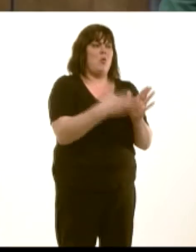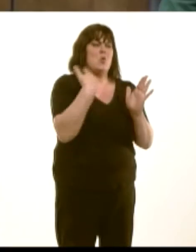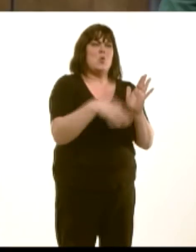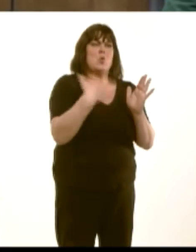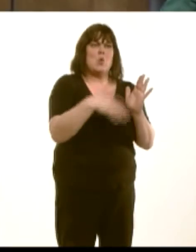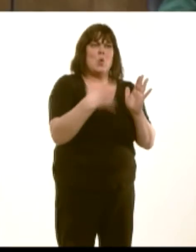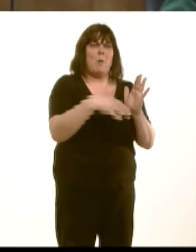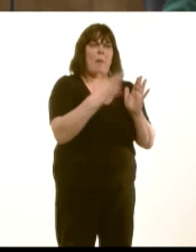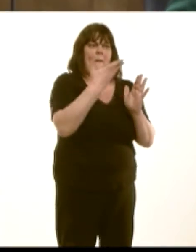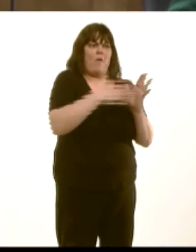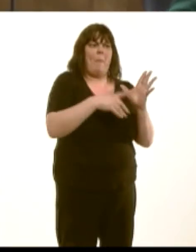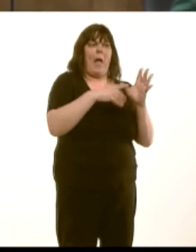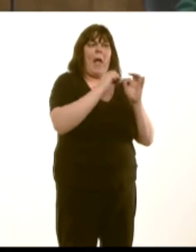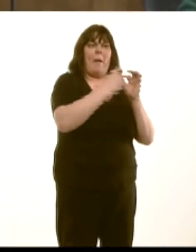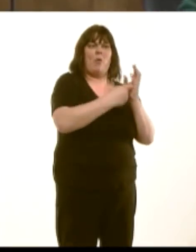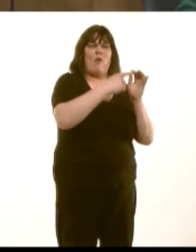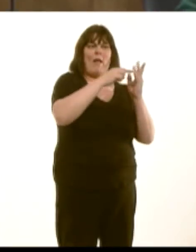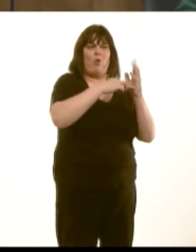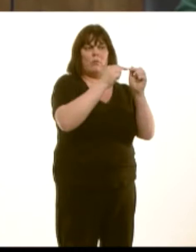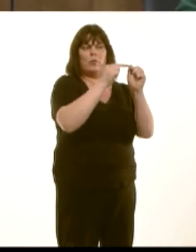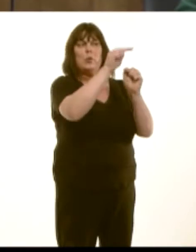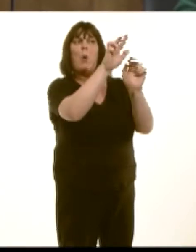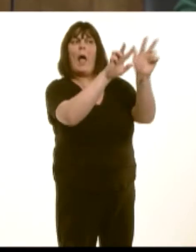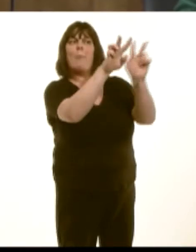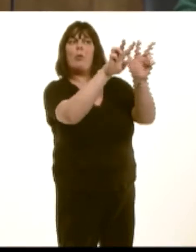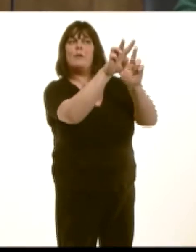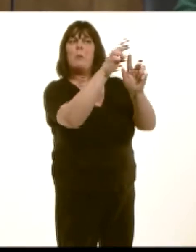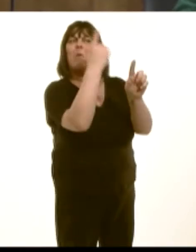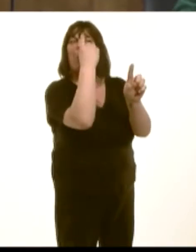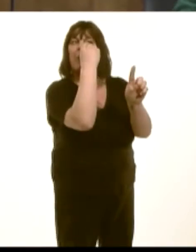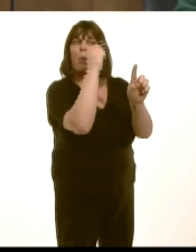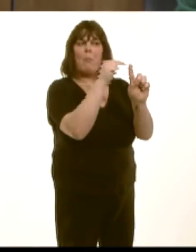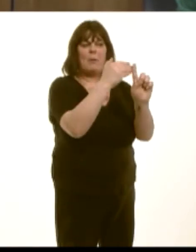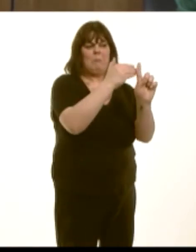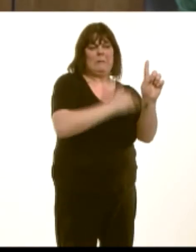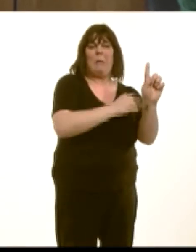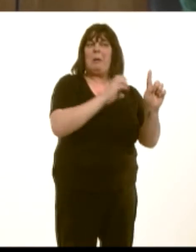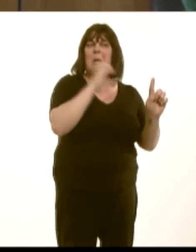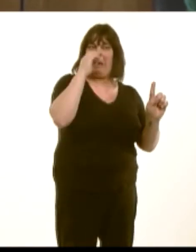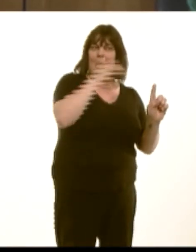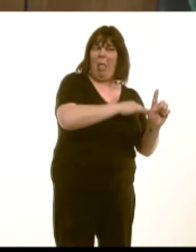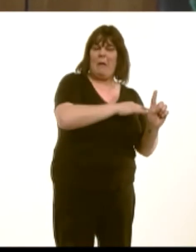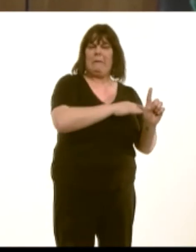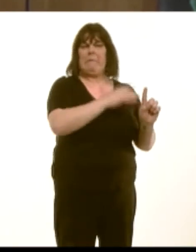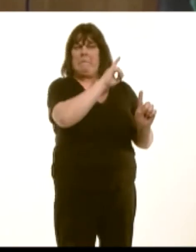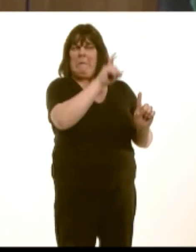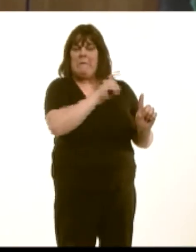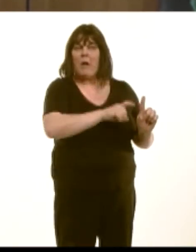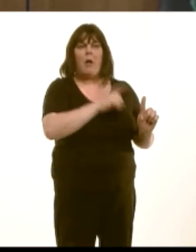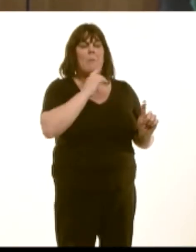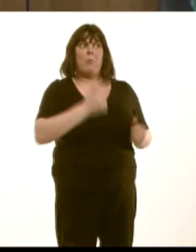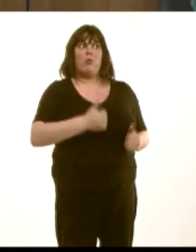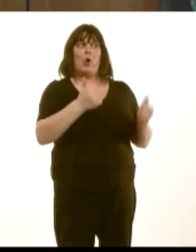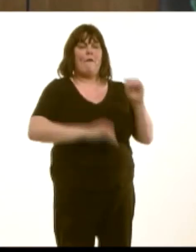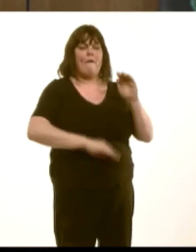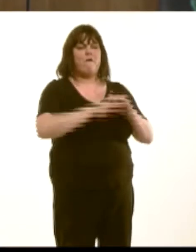to the north from Carmarthen, for example. But in principle, it would be wonderful to see that line reopening. But of